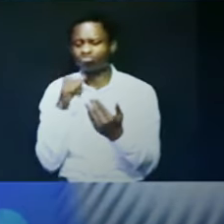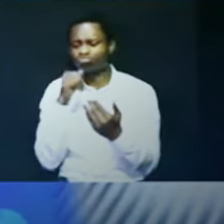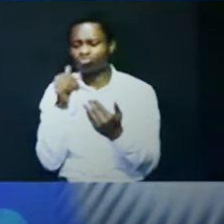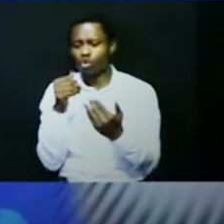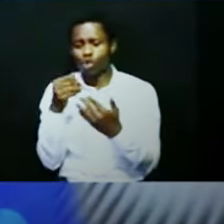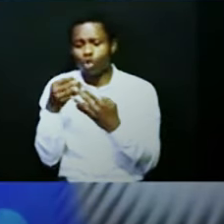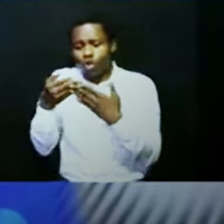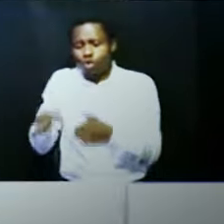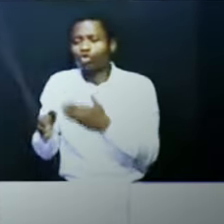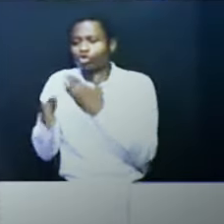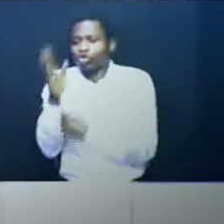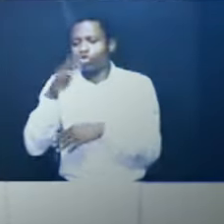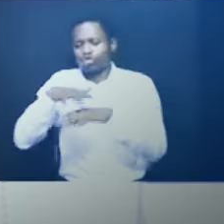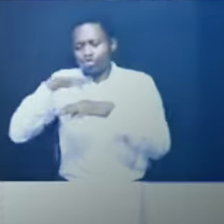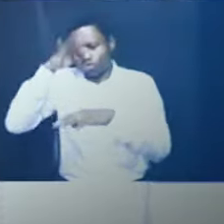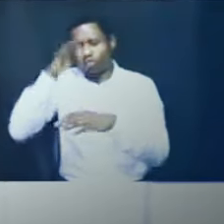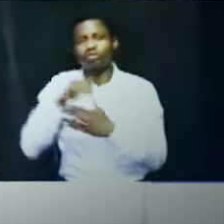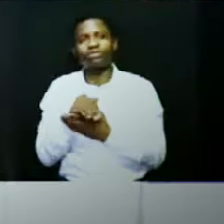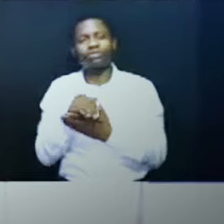come to us,